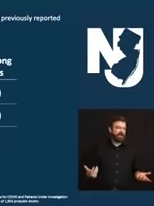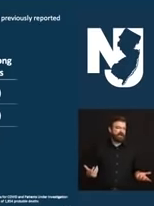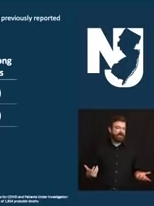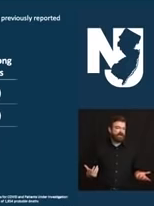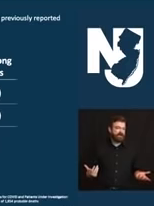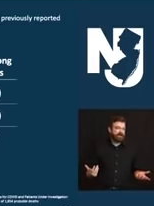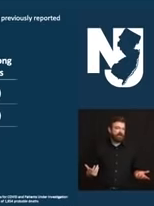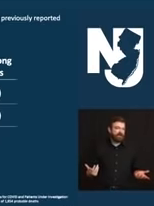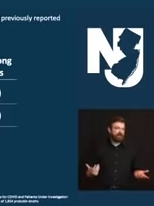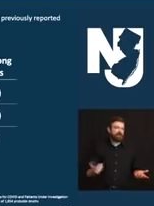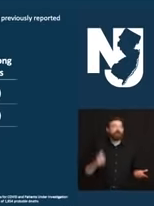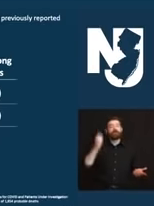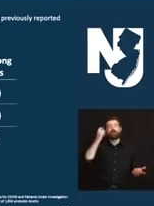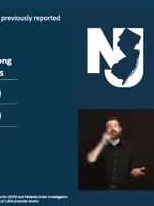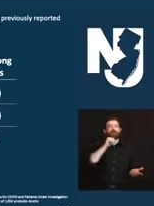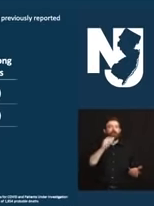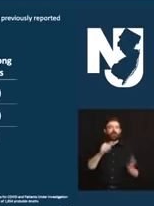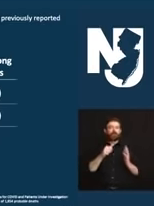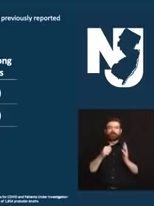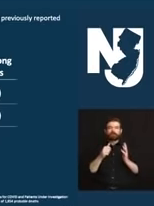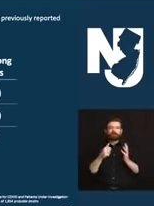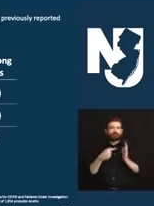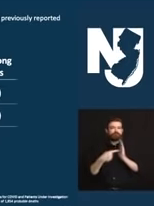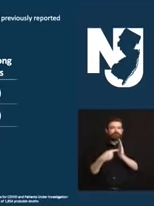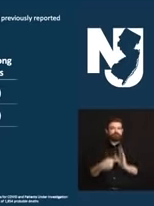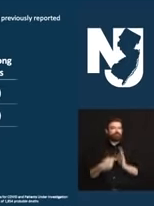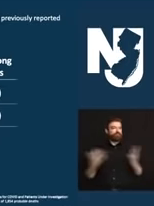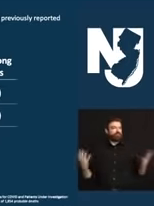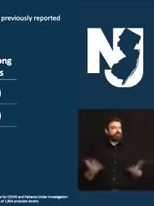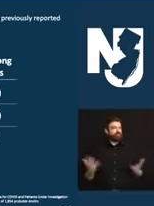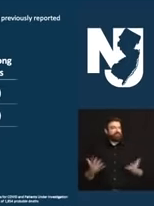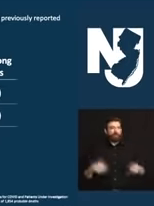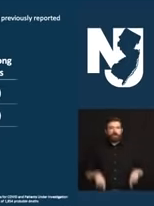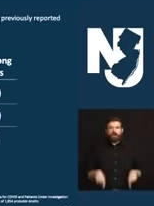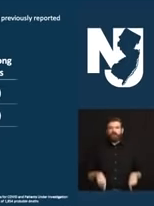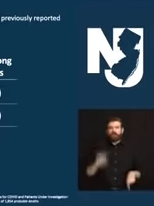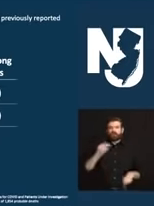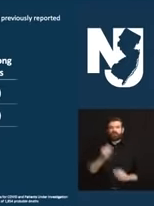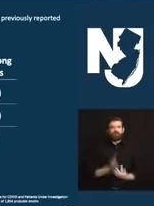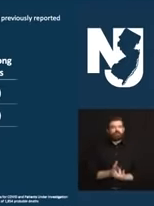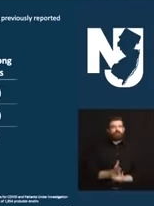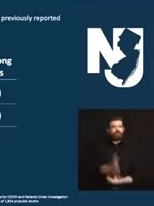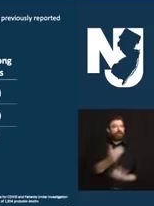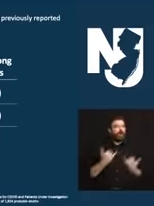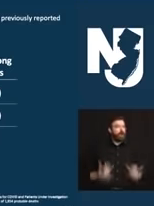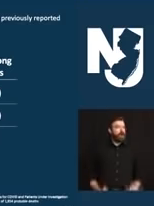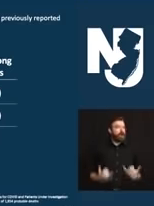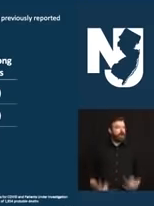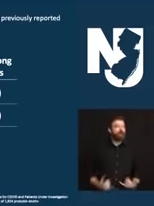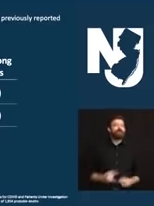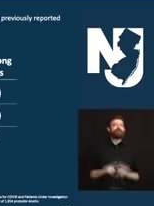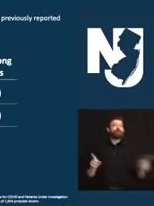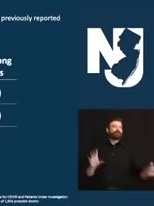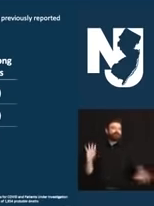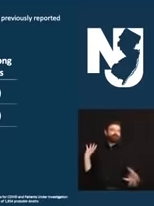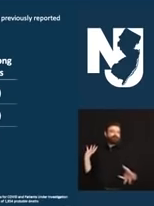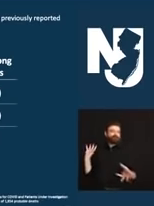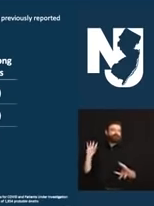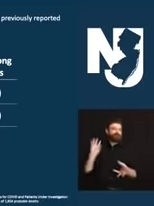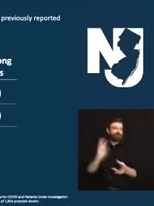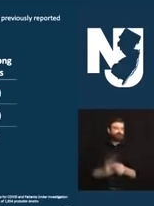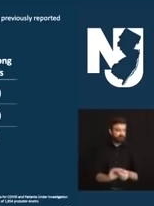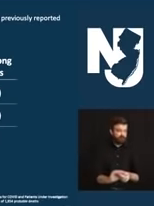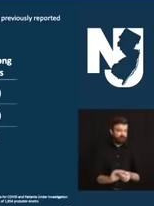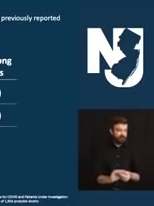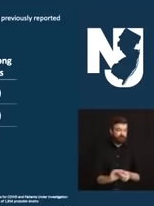we can. And this number reminds us of the responsibility we all have, not just us here, but every single one of us, to take